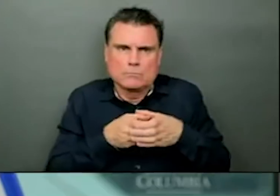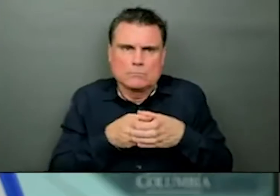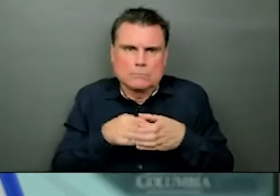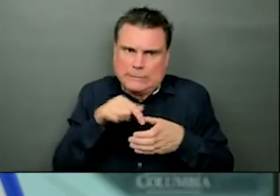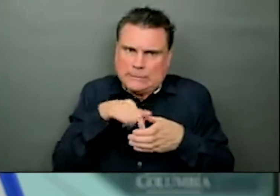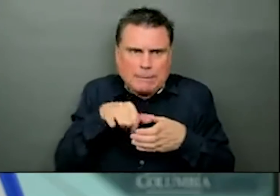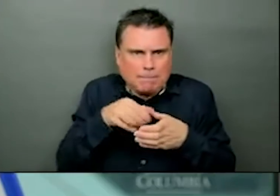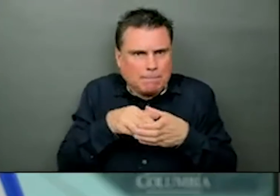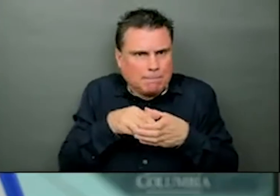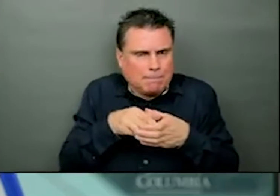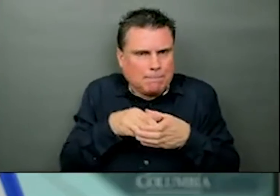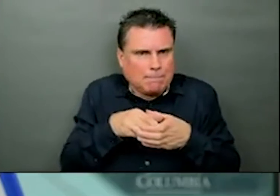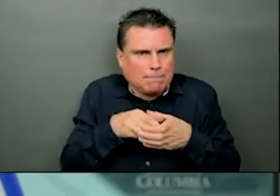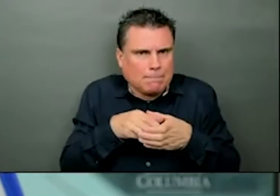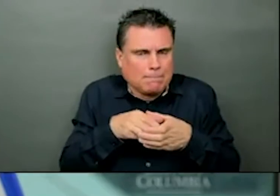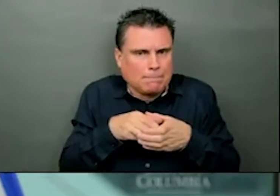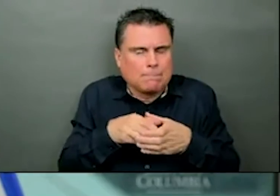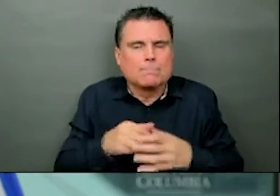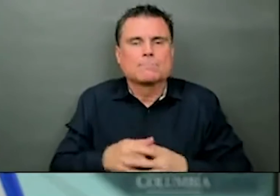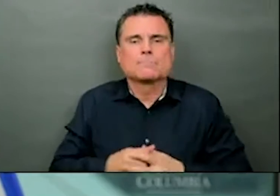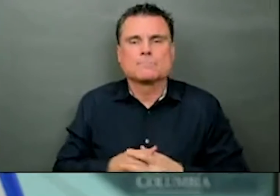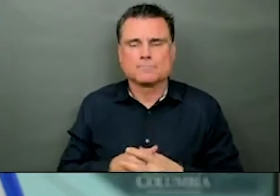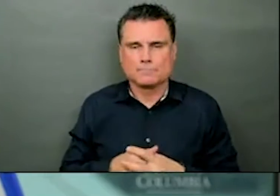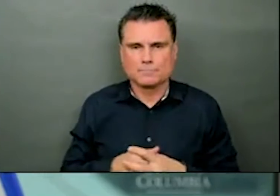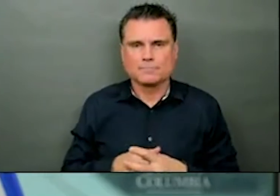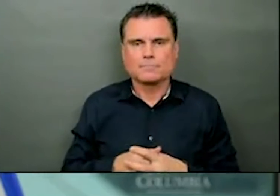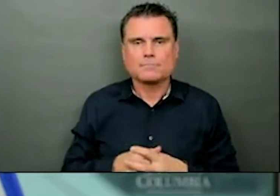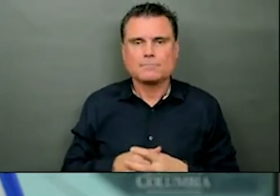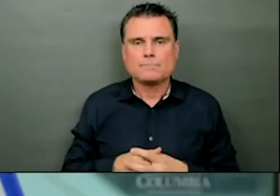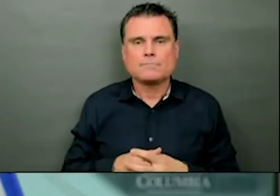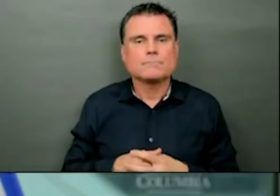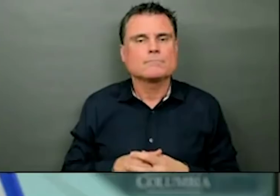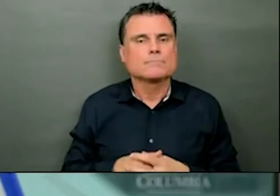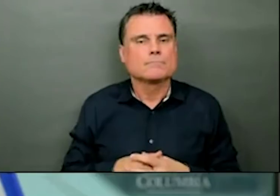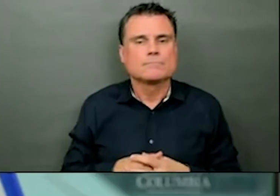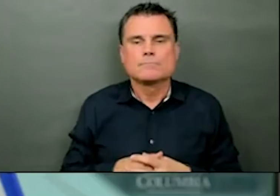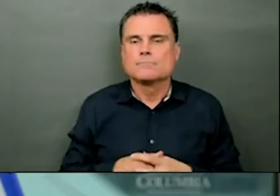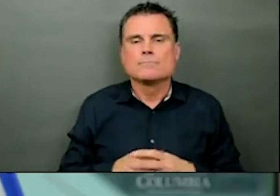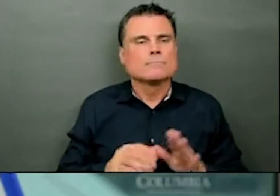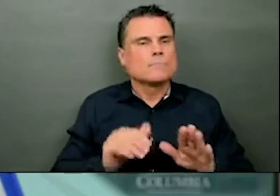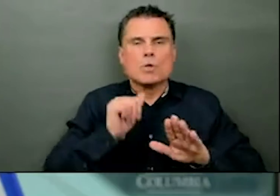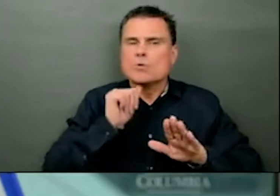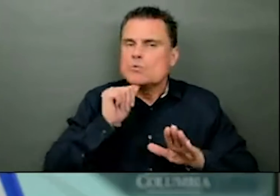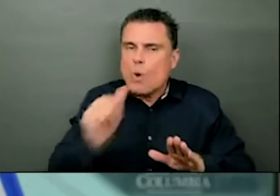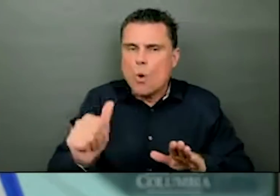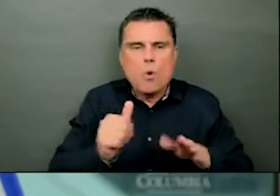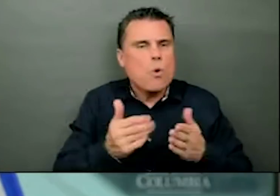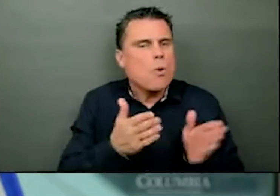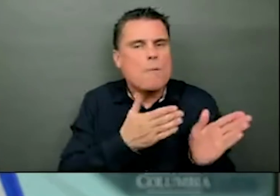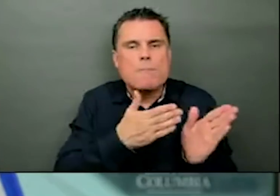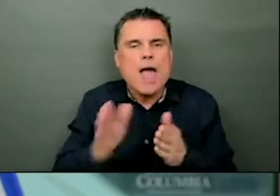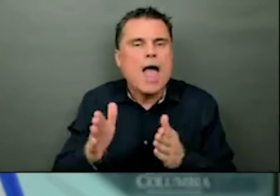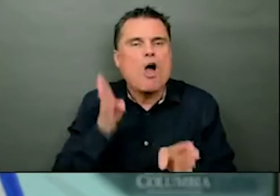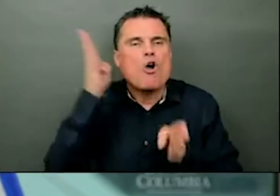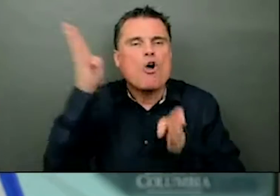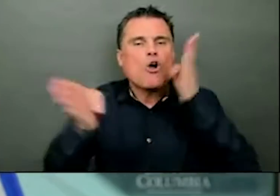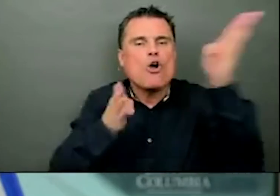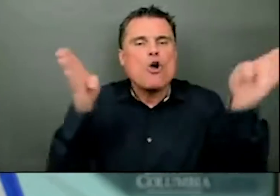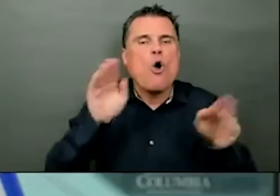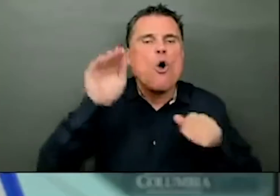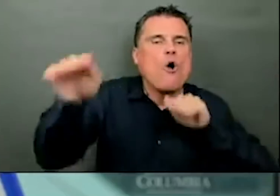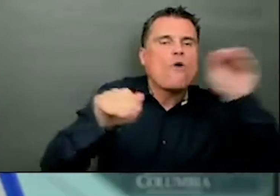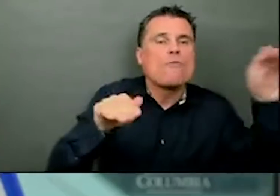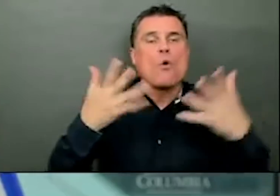local is the way to get there. That means we need to, that until COVID-19 is in the past tense, we must live in the moment and